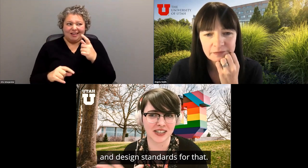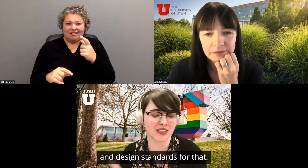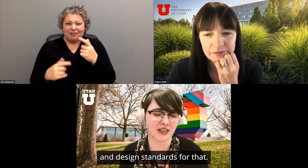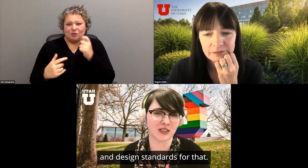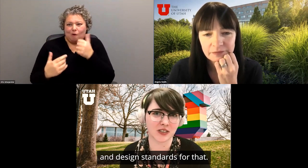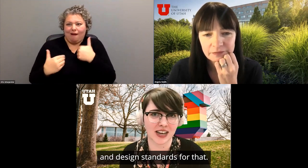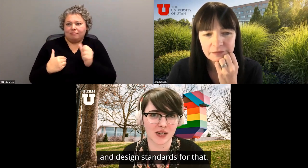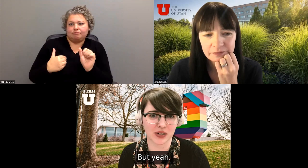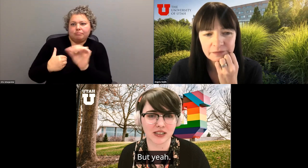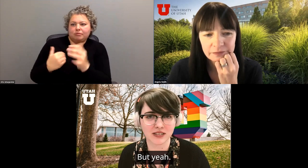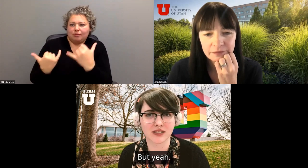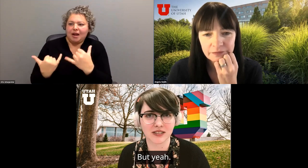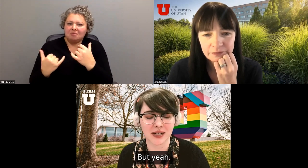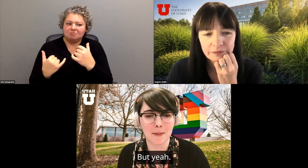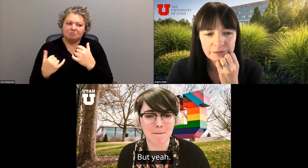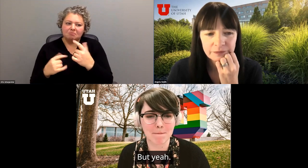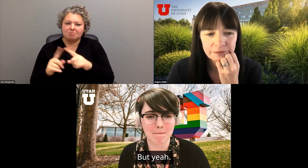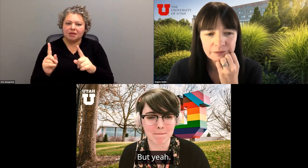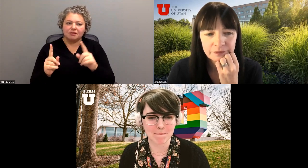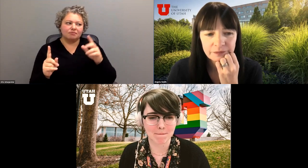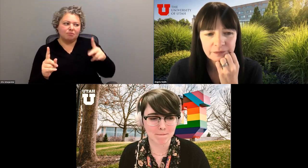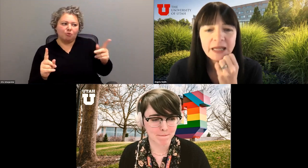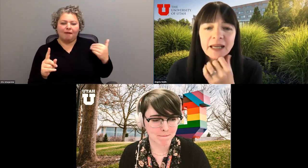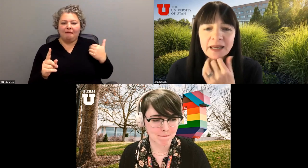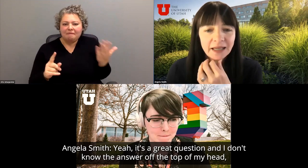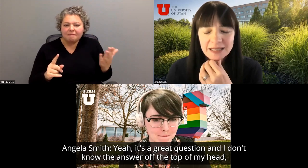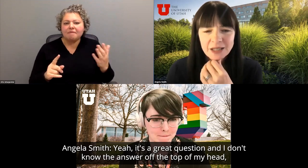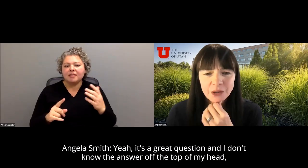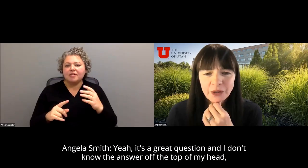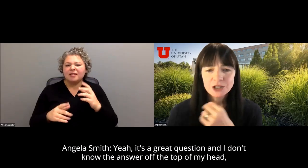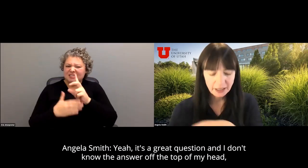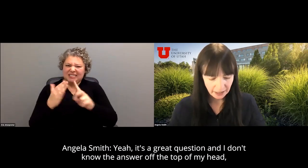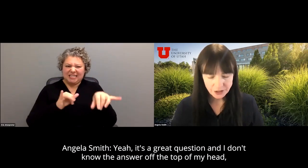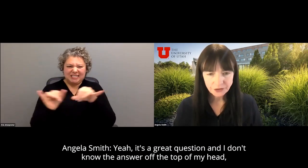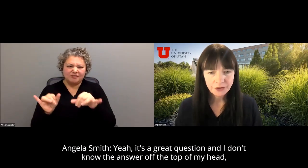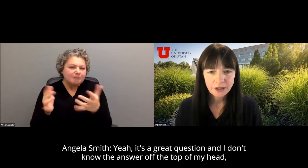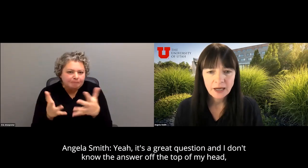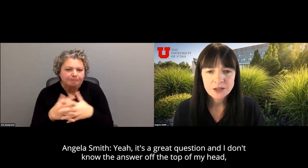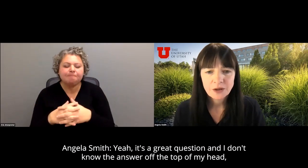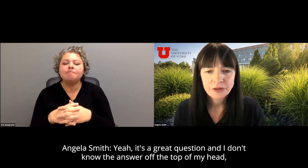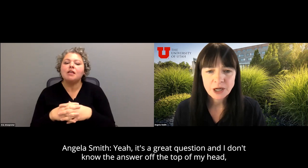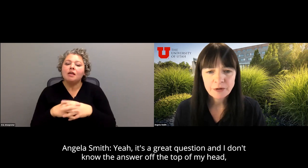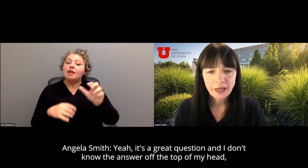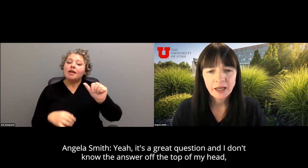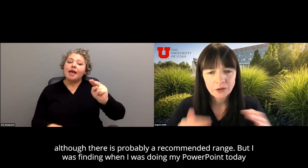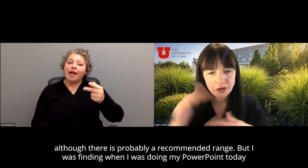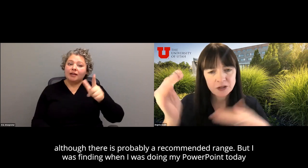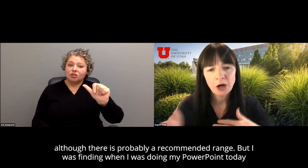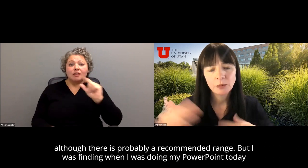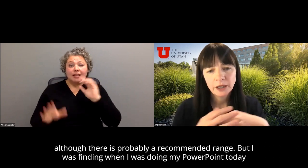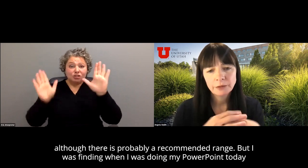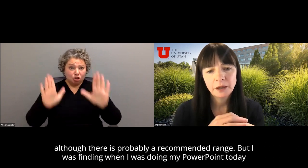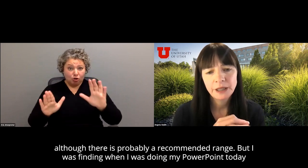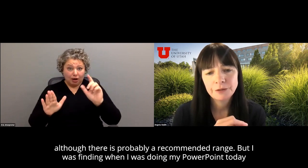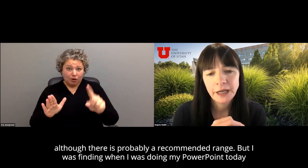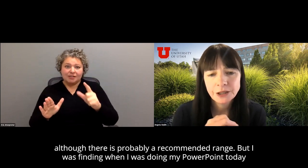and design standards for that, but yeah. Yeah, it's a great question, and I don't know the answer off the top of my head, although there's